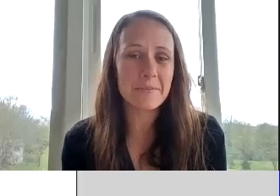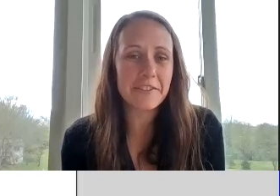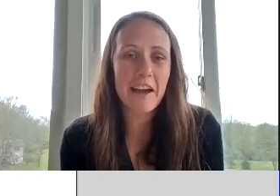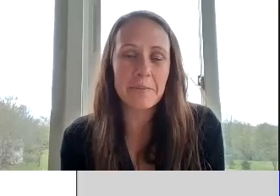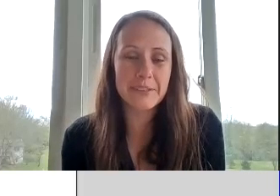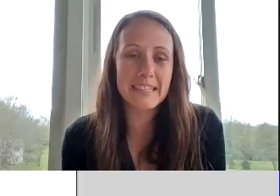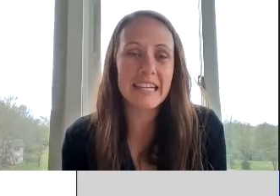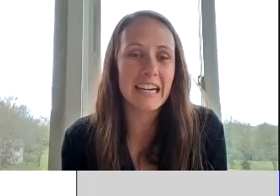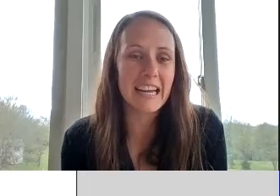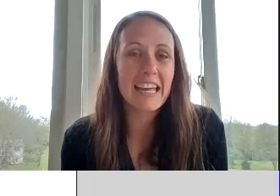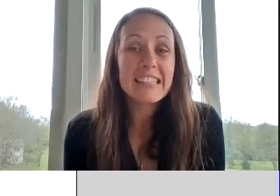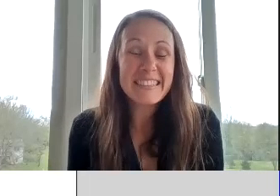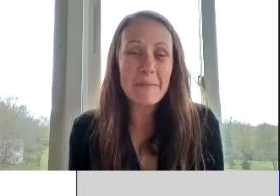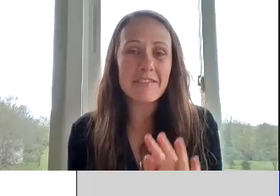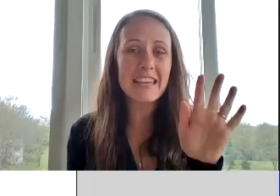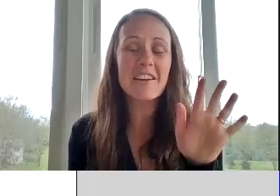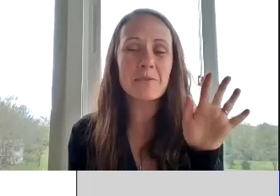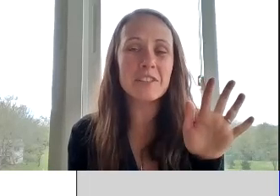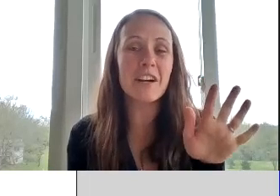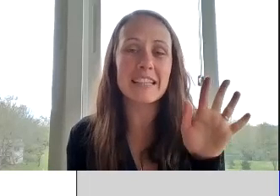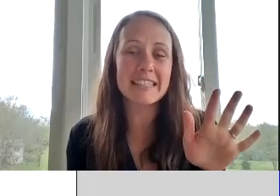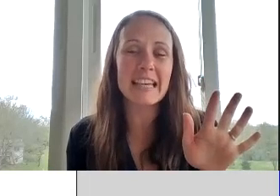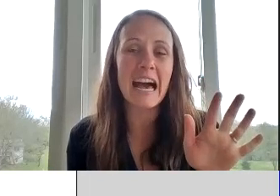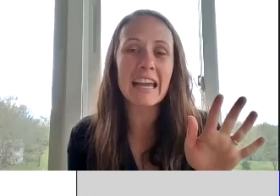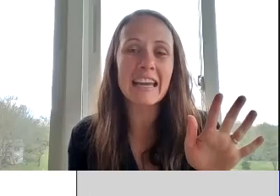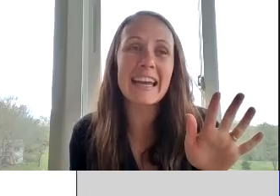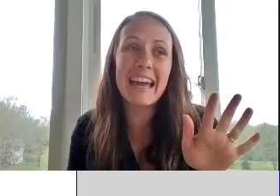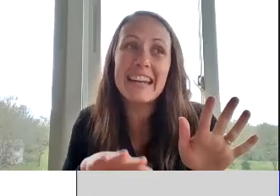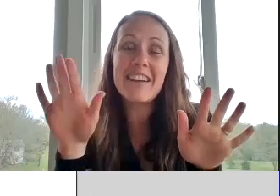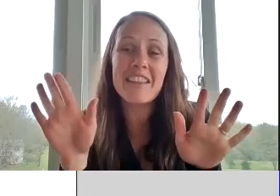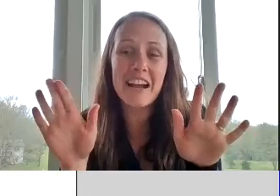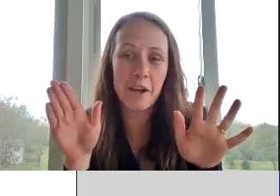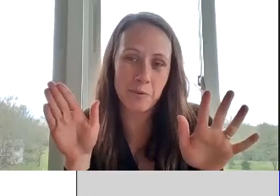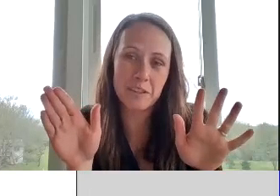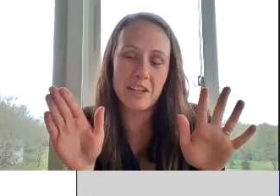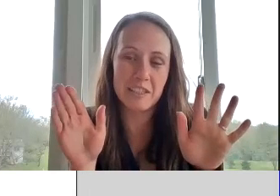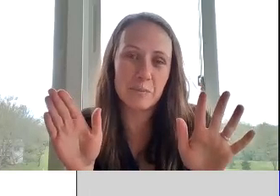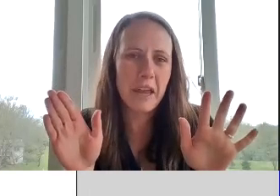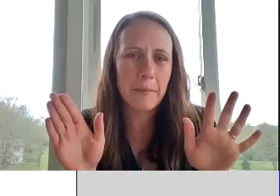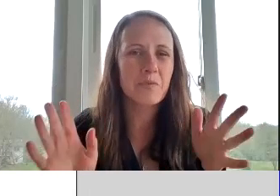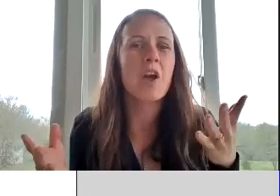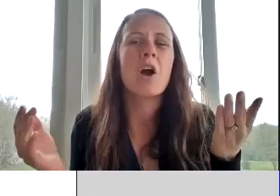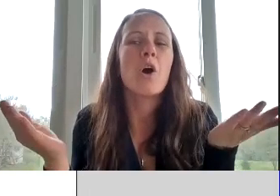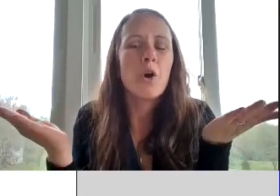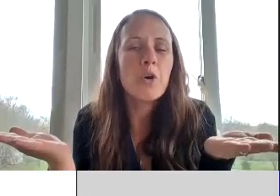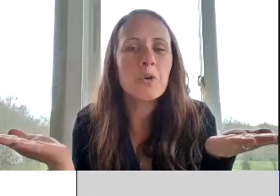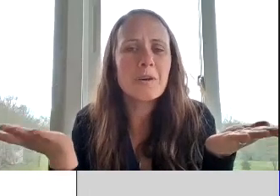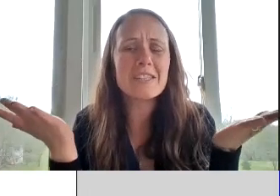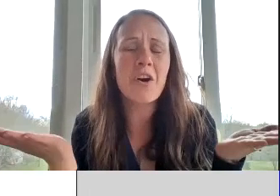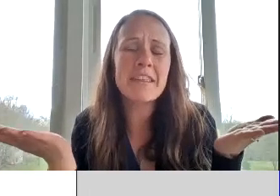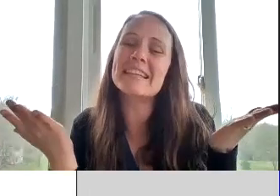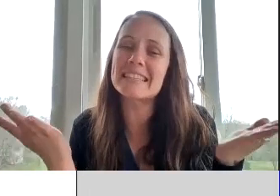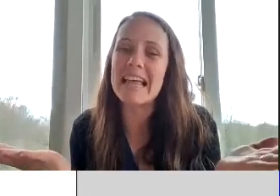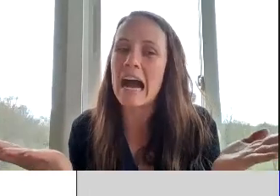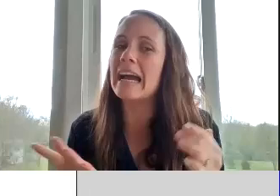I see some different animals here. Some of the animals are on a slide and another animal is on a swing. Who